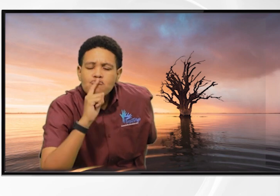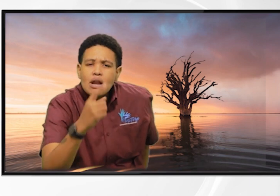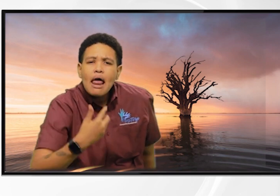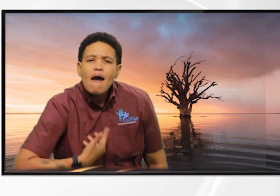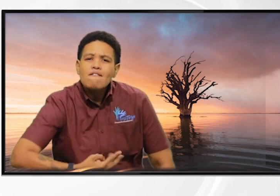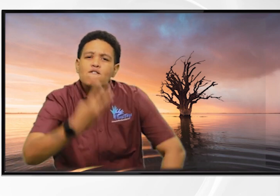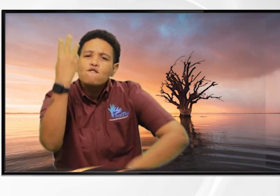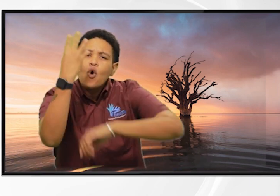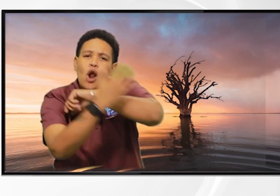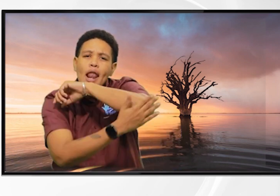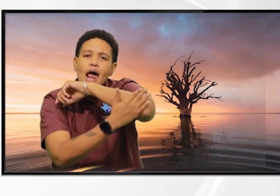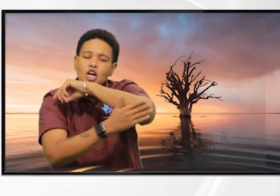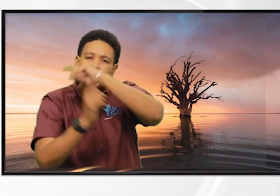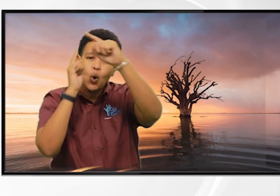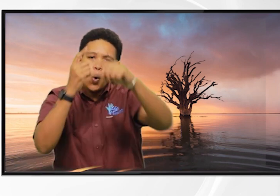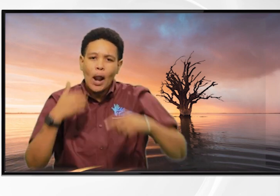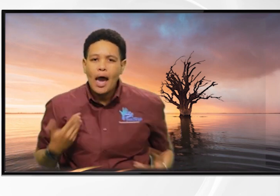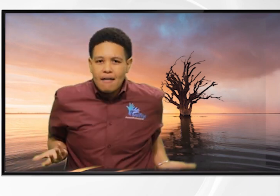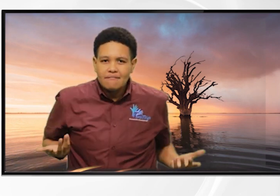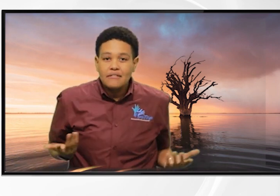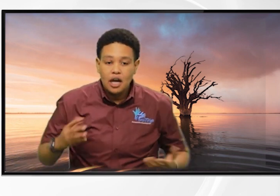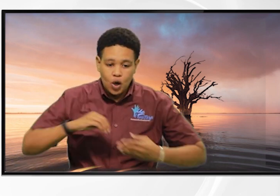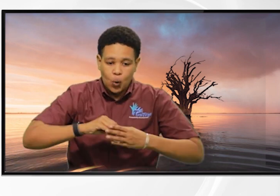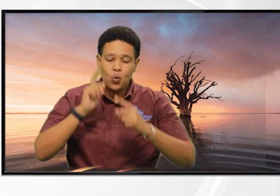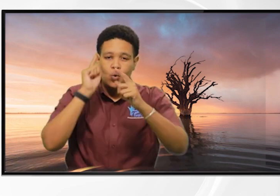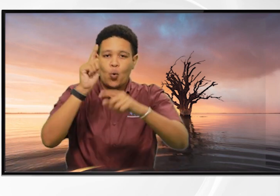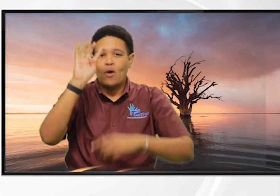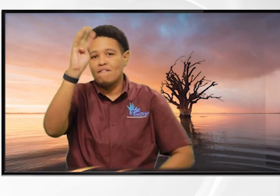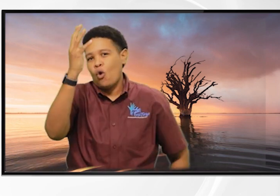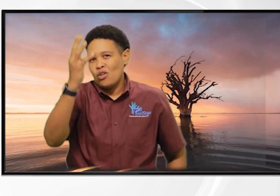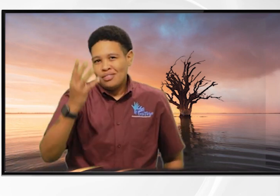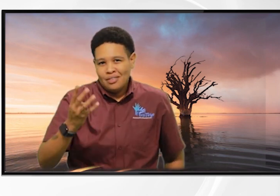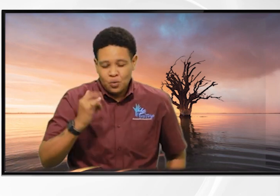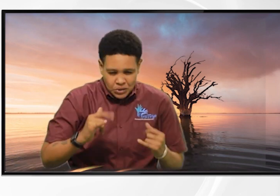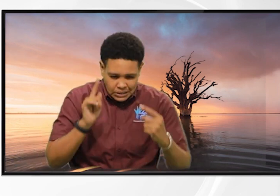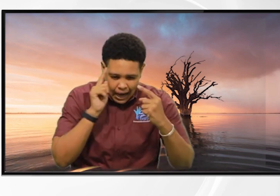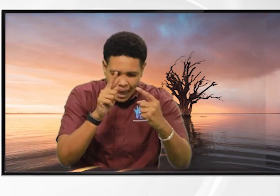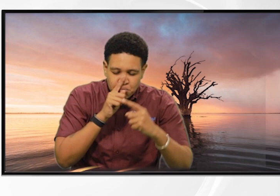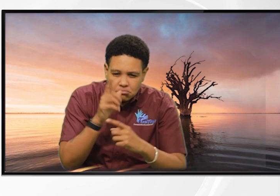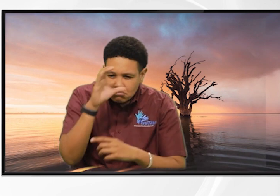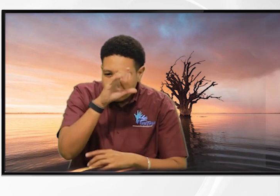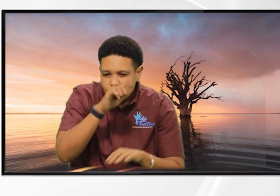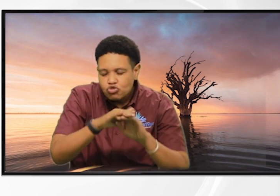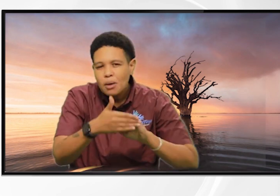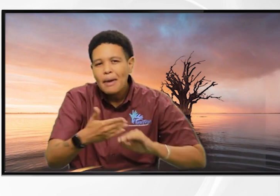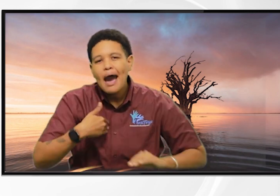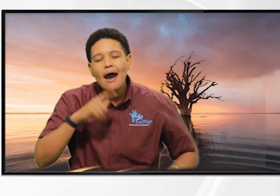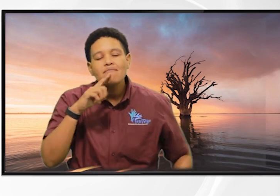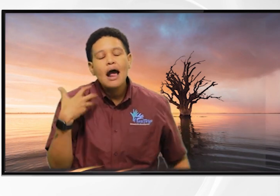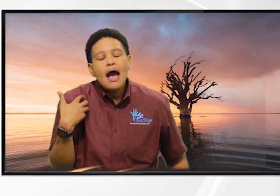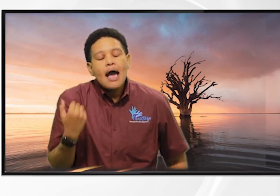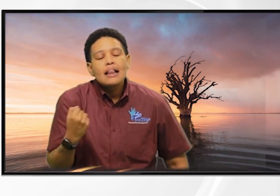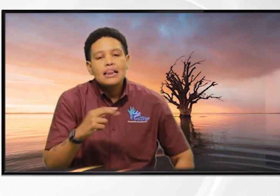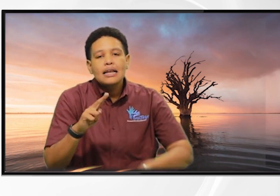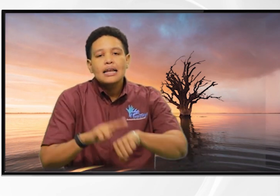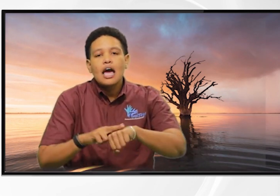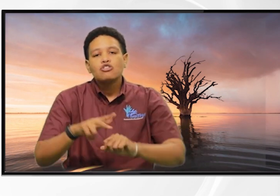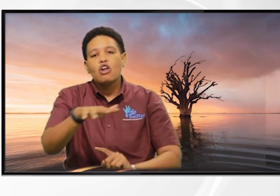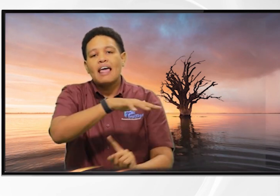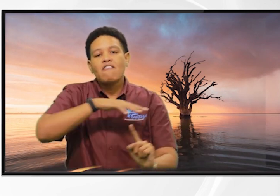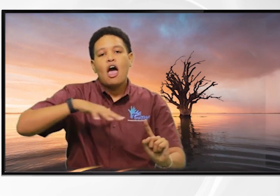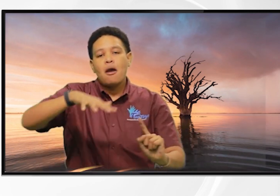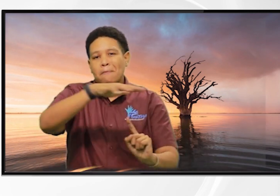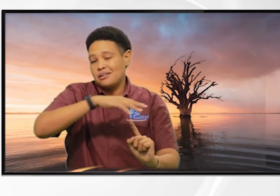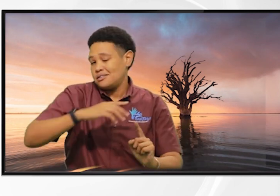4 national goals, including Goal 4, which aims to see Jamaica having a healthy natural